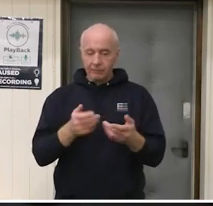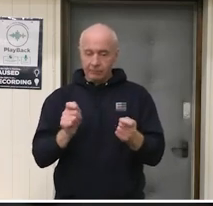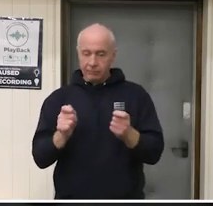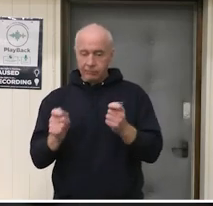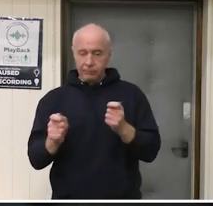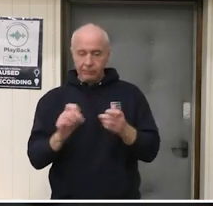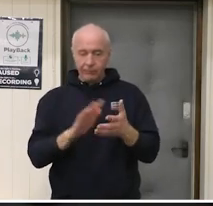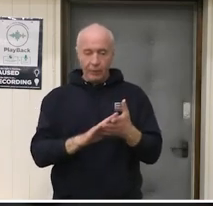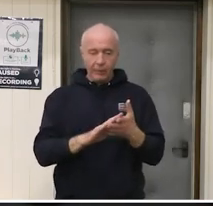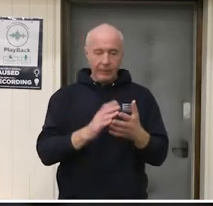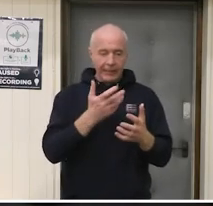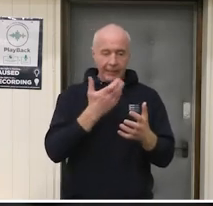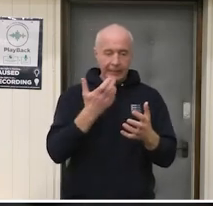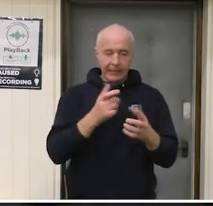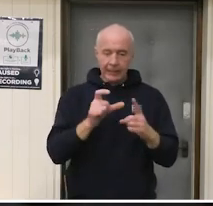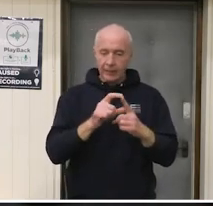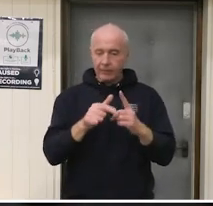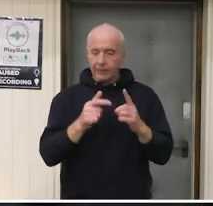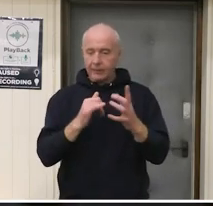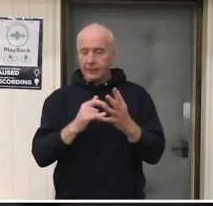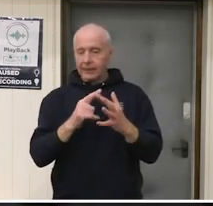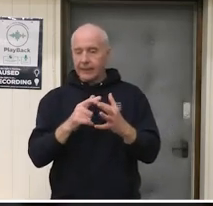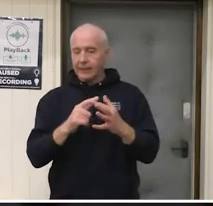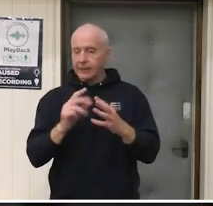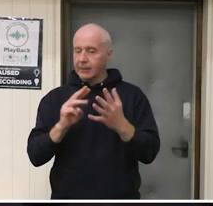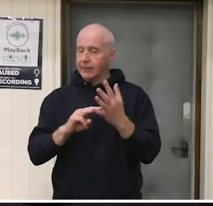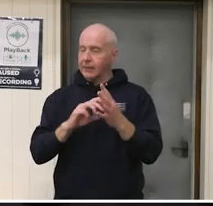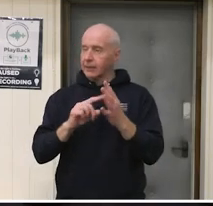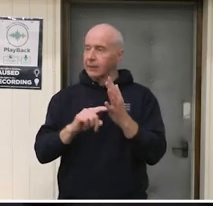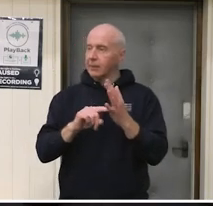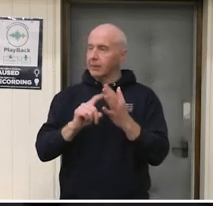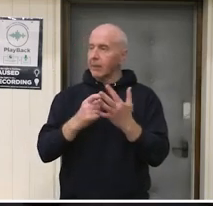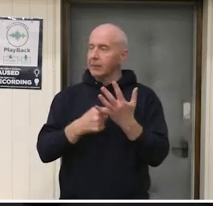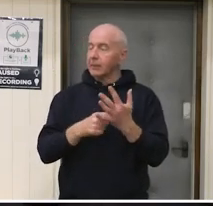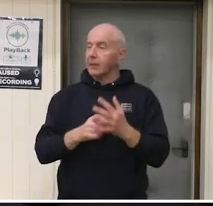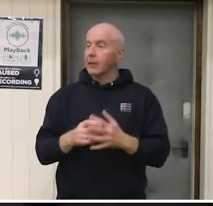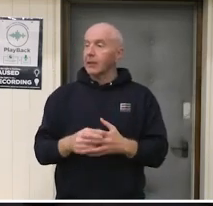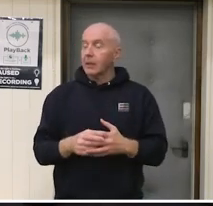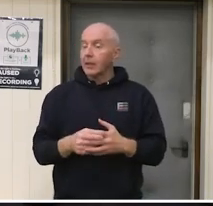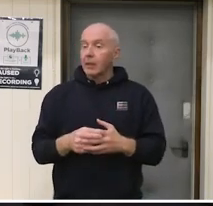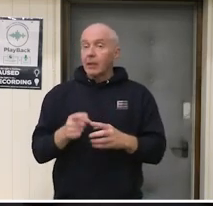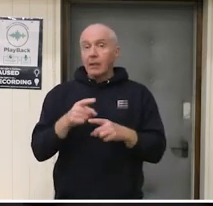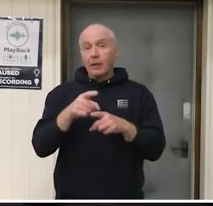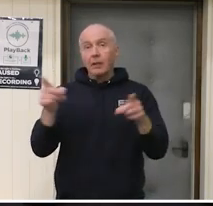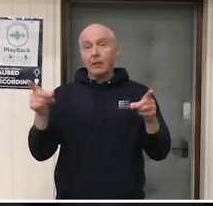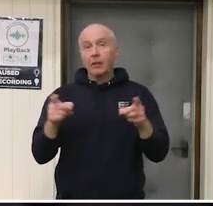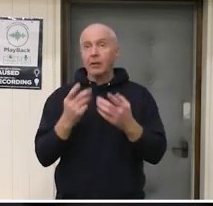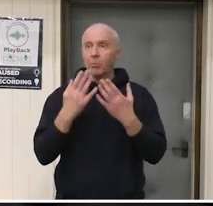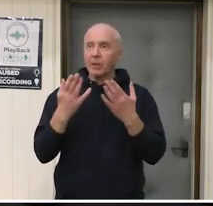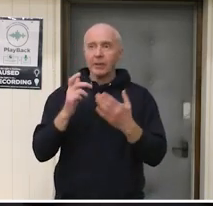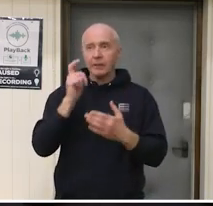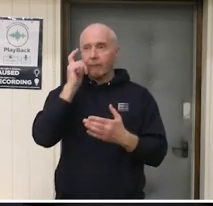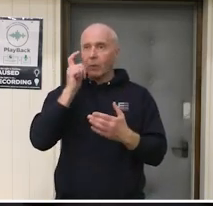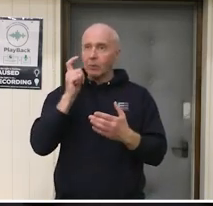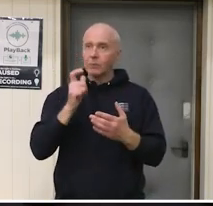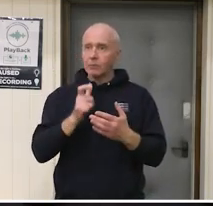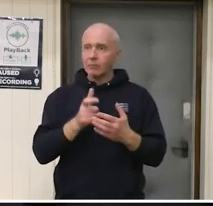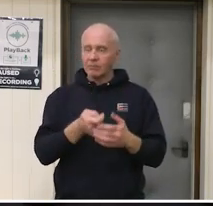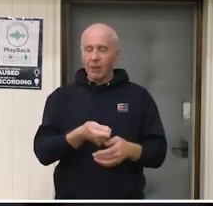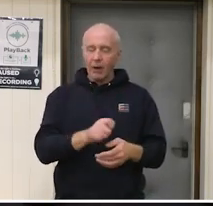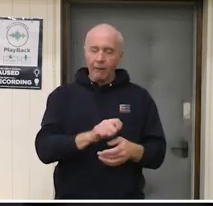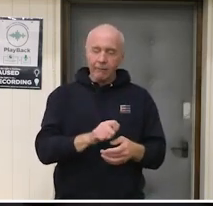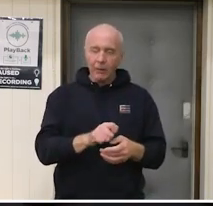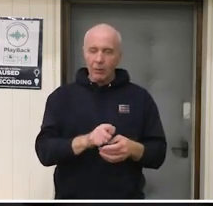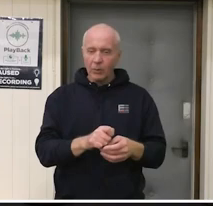dense matter. So that's our speaker this evening. In the usual fashion, can we make sure that phones are off or on silence? If you've